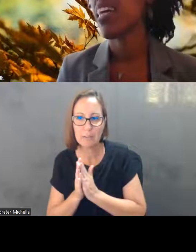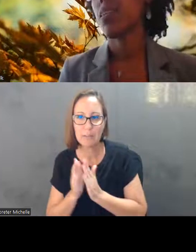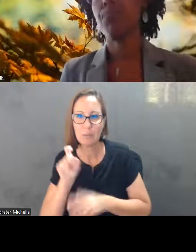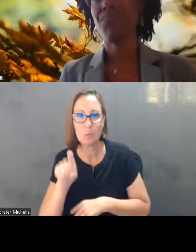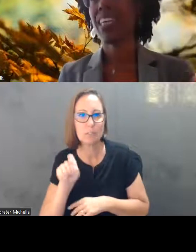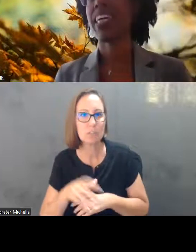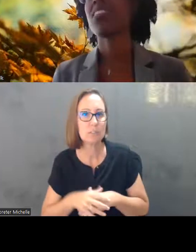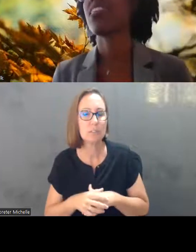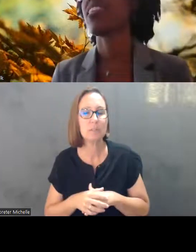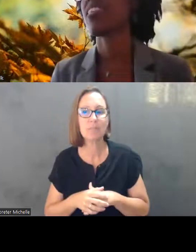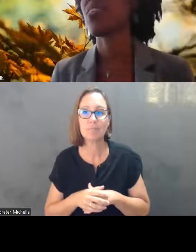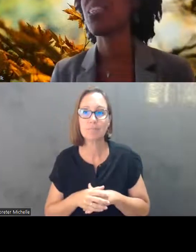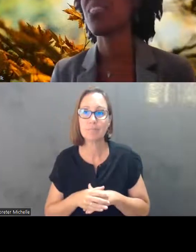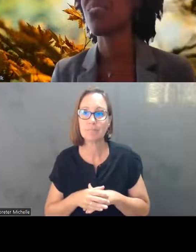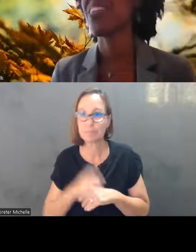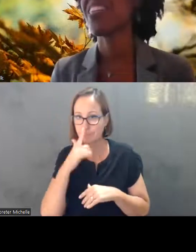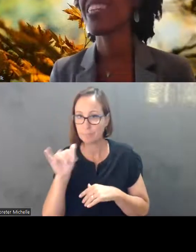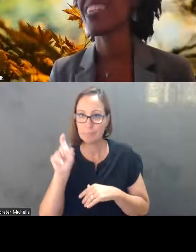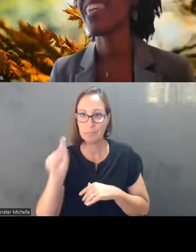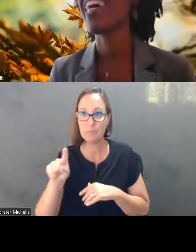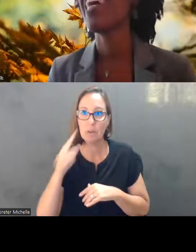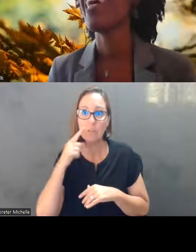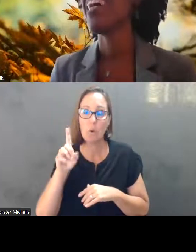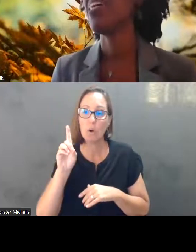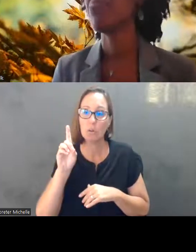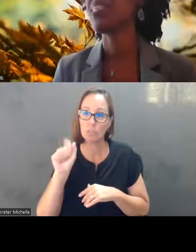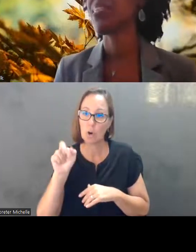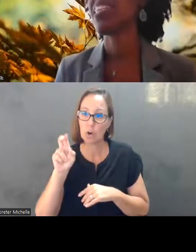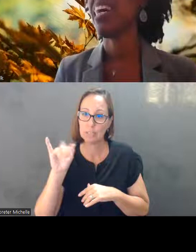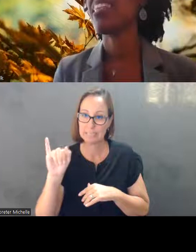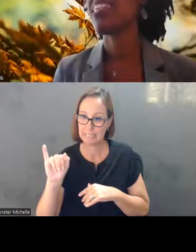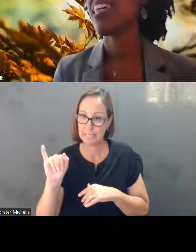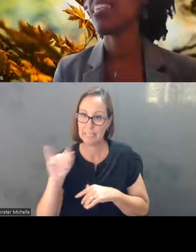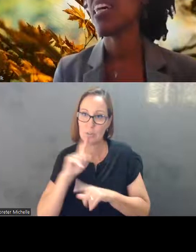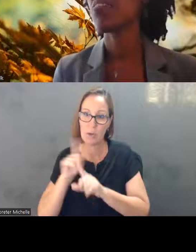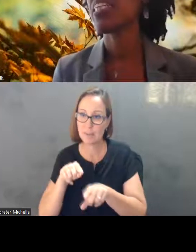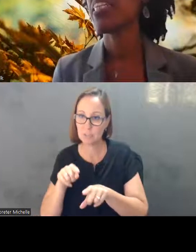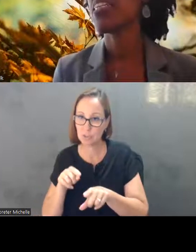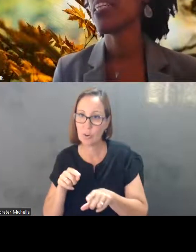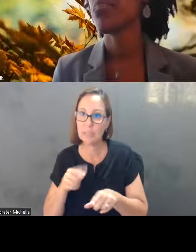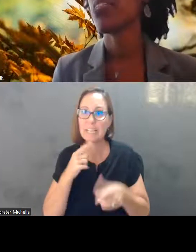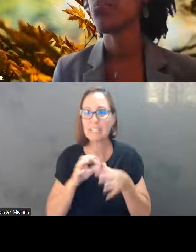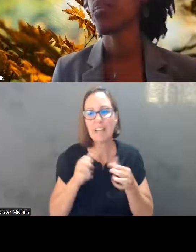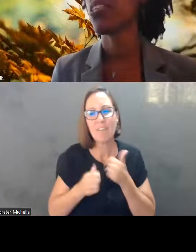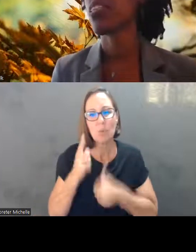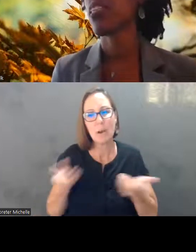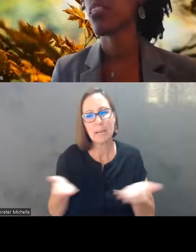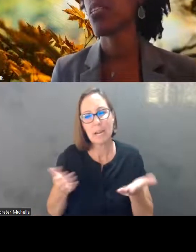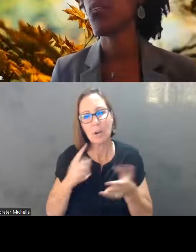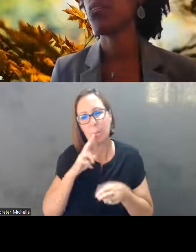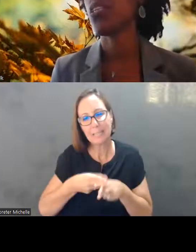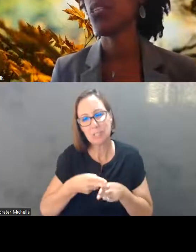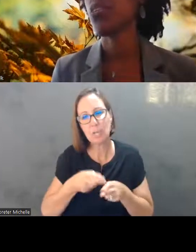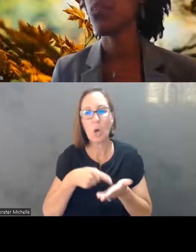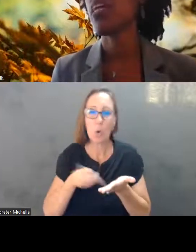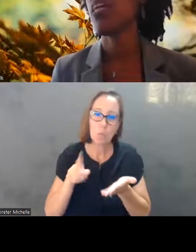question. Actually, this is a question for Darcy. So it says, everyone here has mentioned wages as a